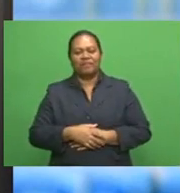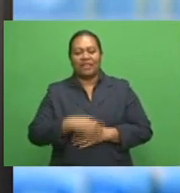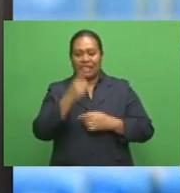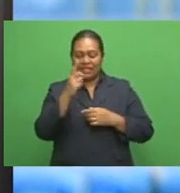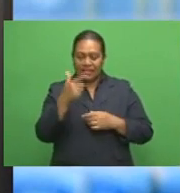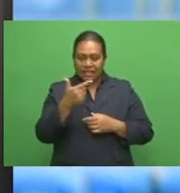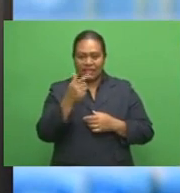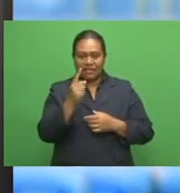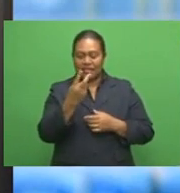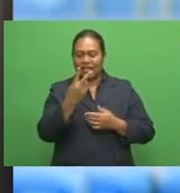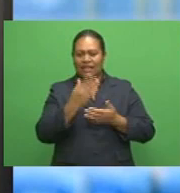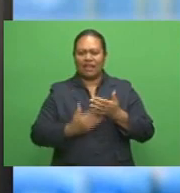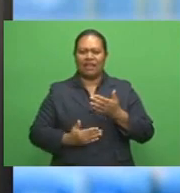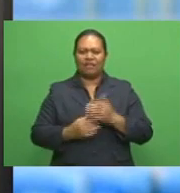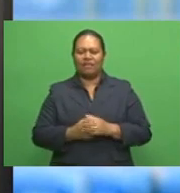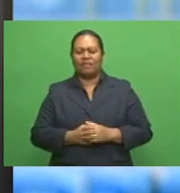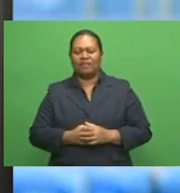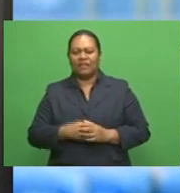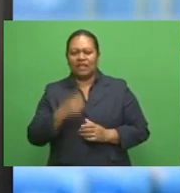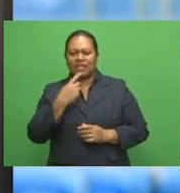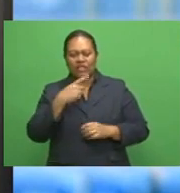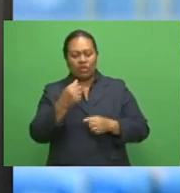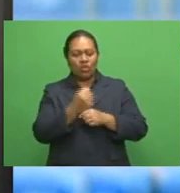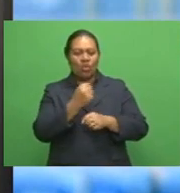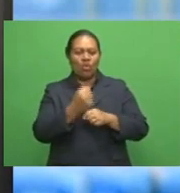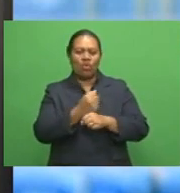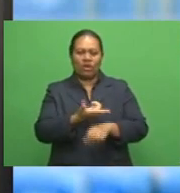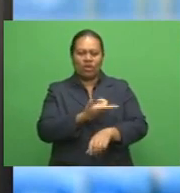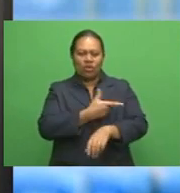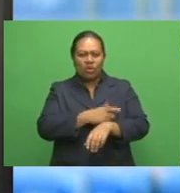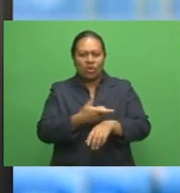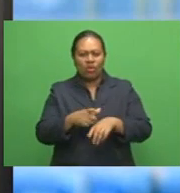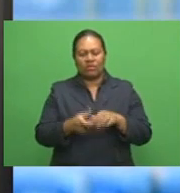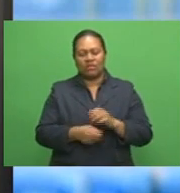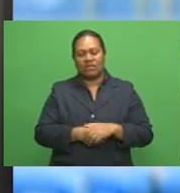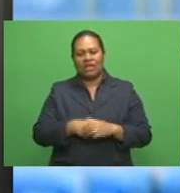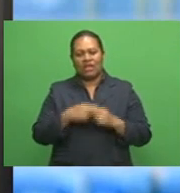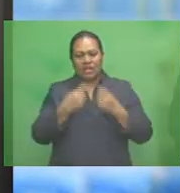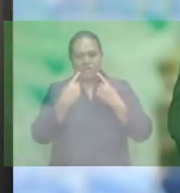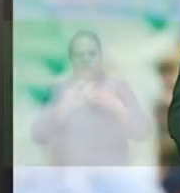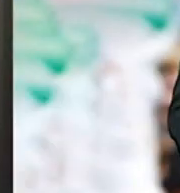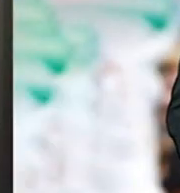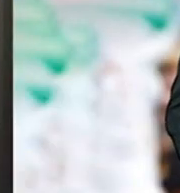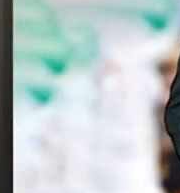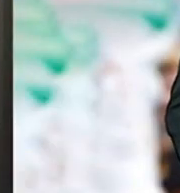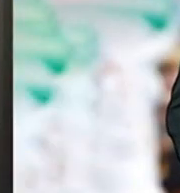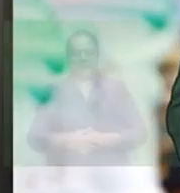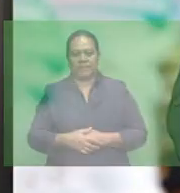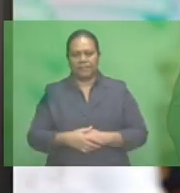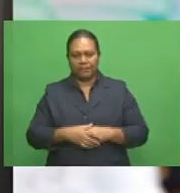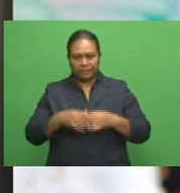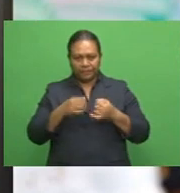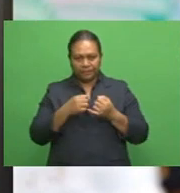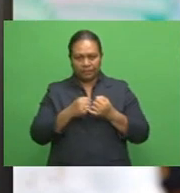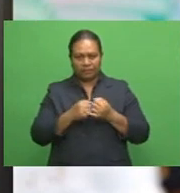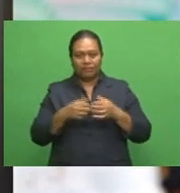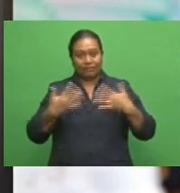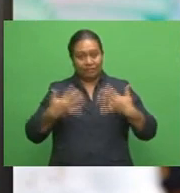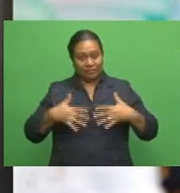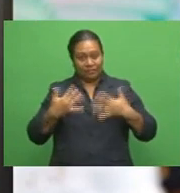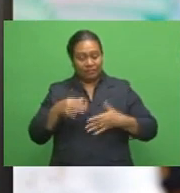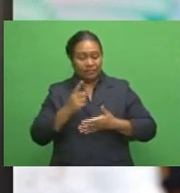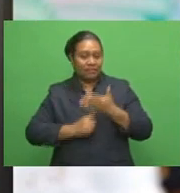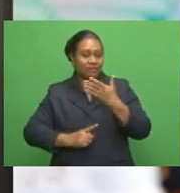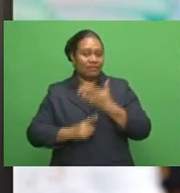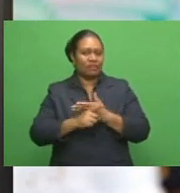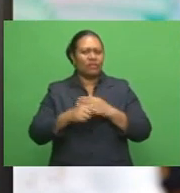try helped the injury-hit Penrith to hold out Gold Coast in wet conditions and regain top spot. The Super Rugby Aotearoa and the